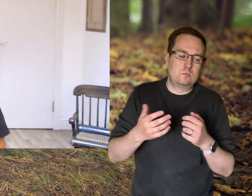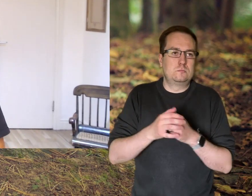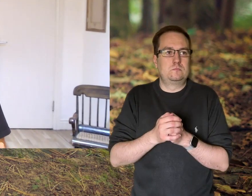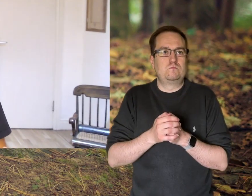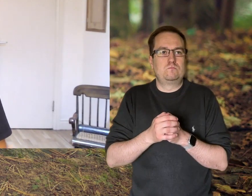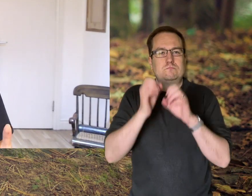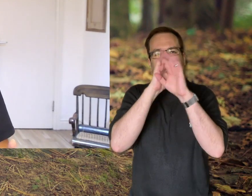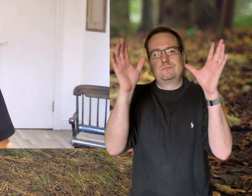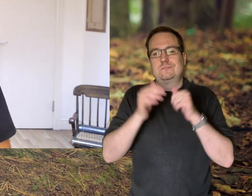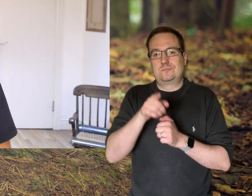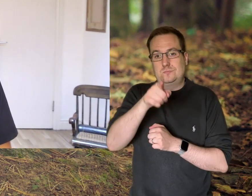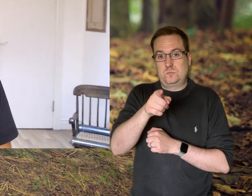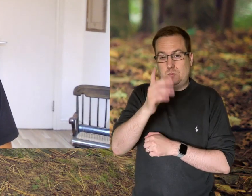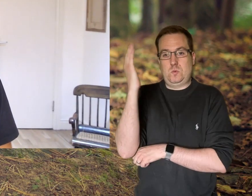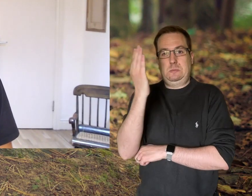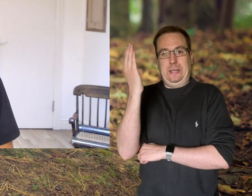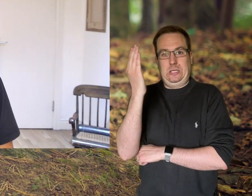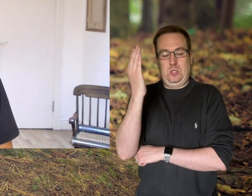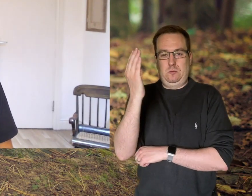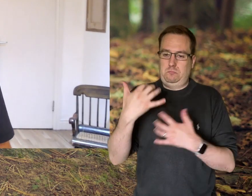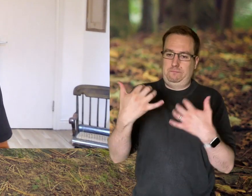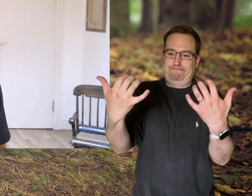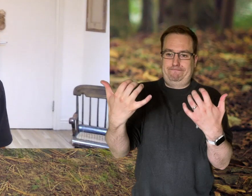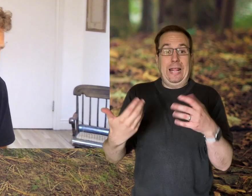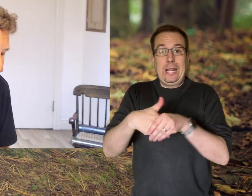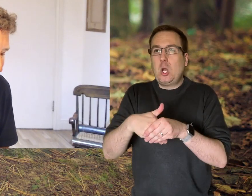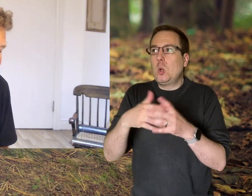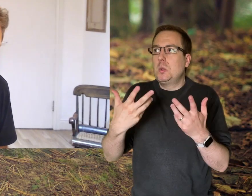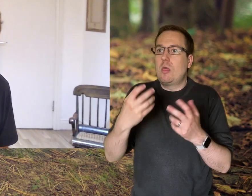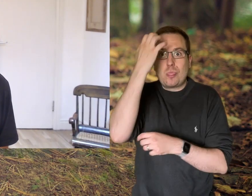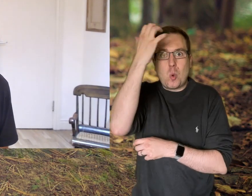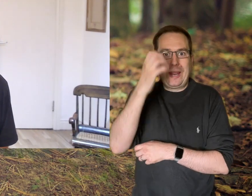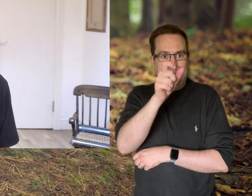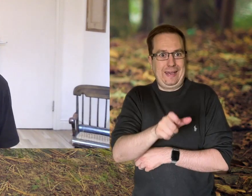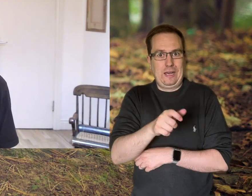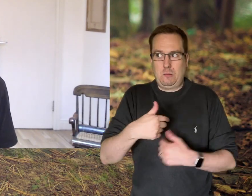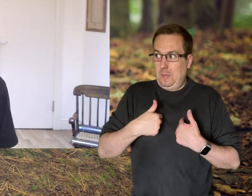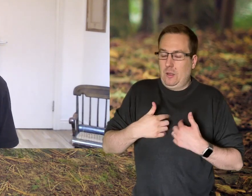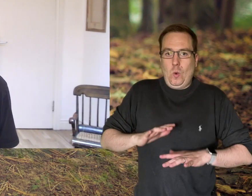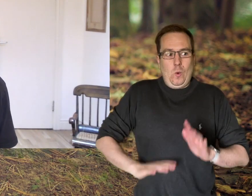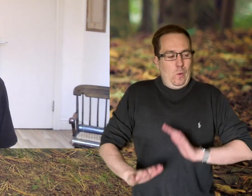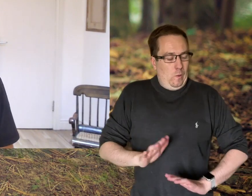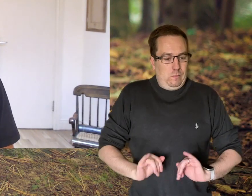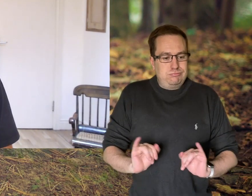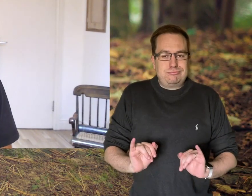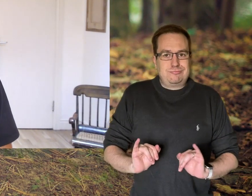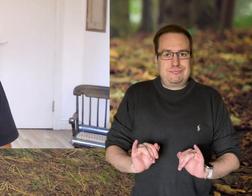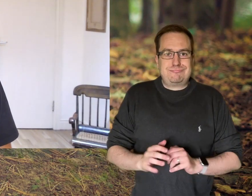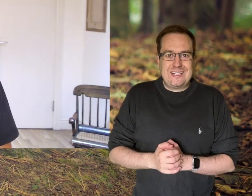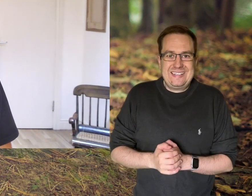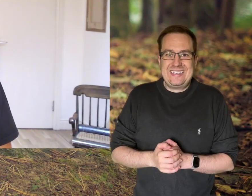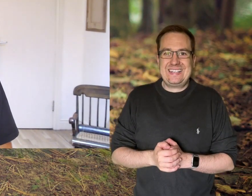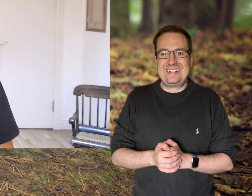to an audience where the Queen was present. And for me, that is the stuff of nightmares, you know, having to do